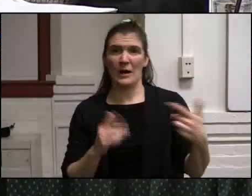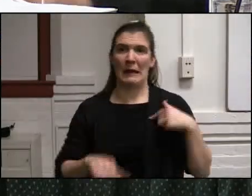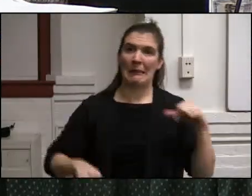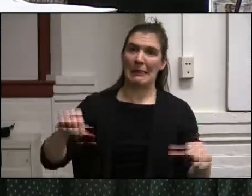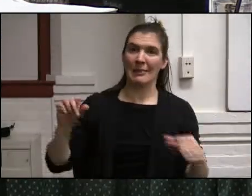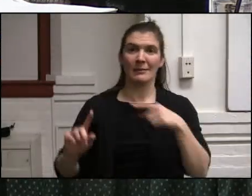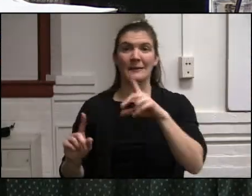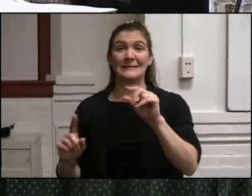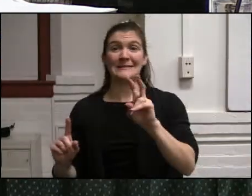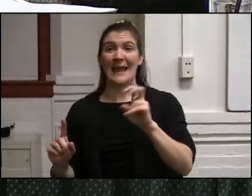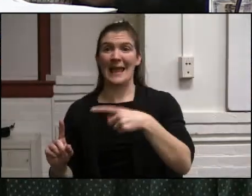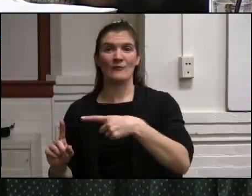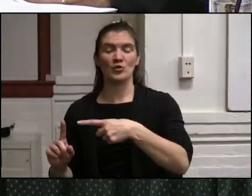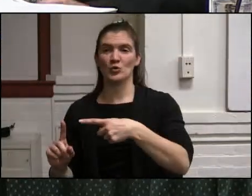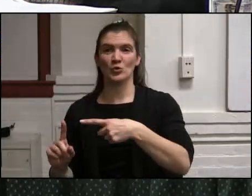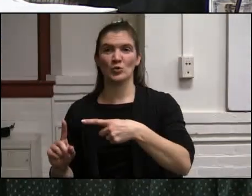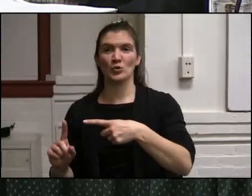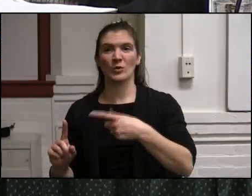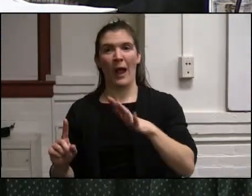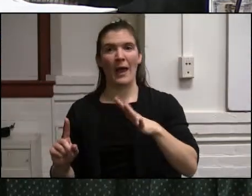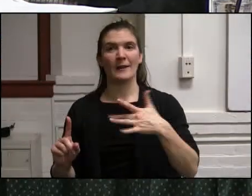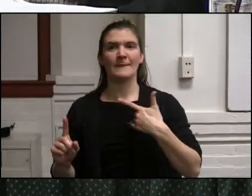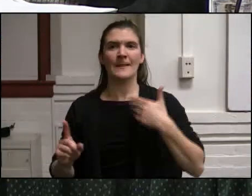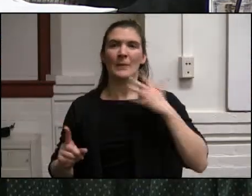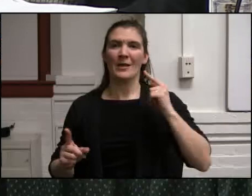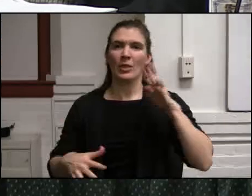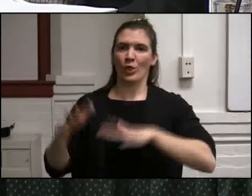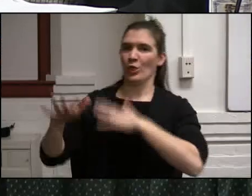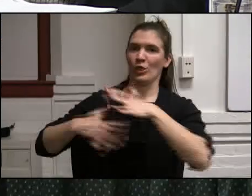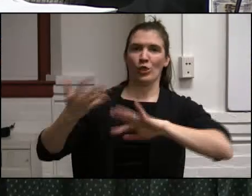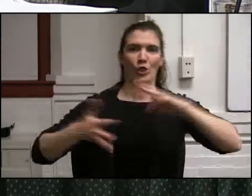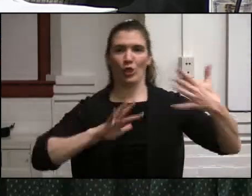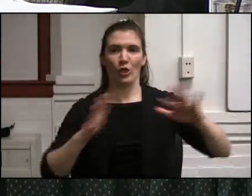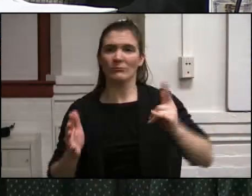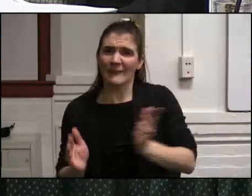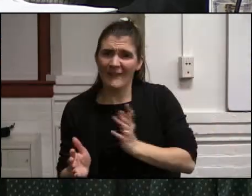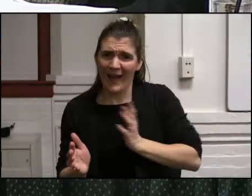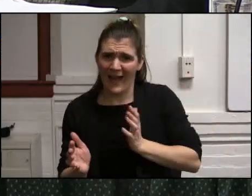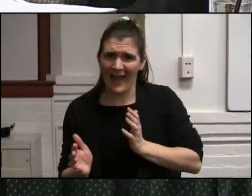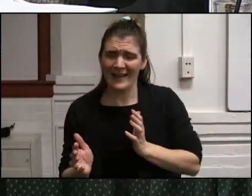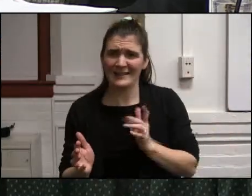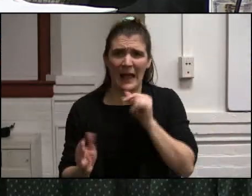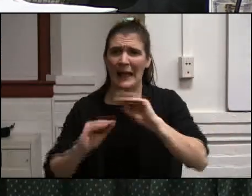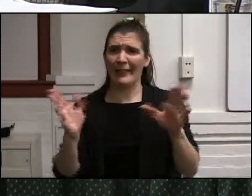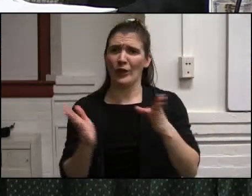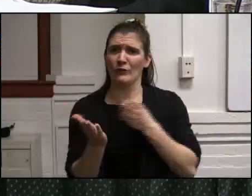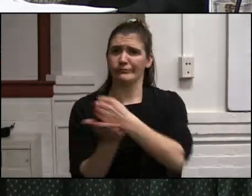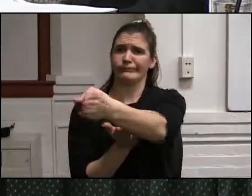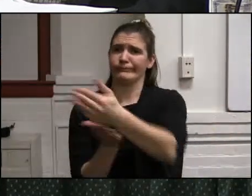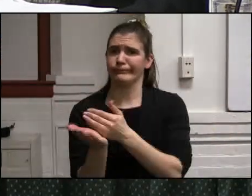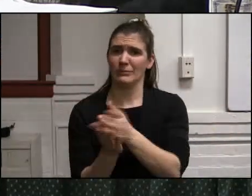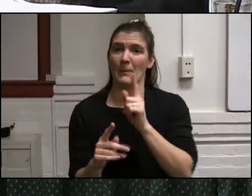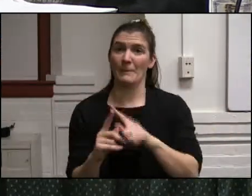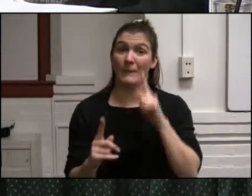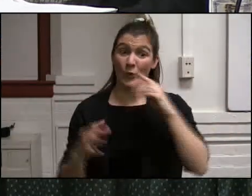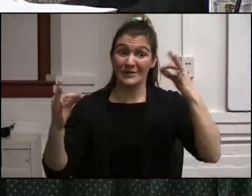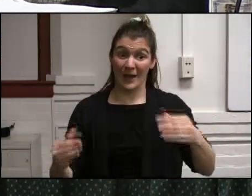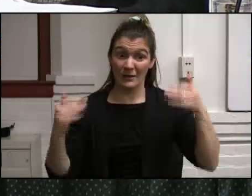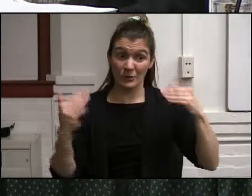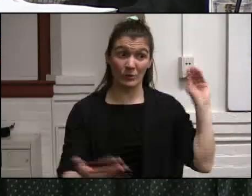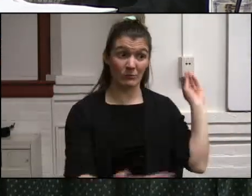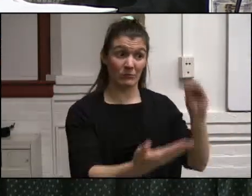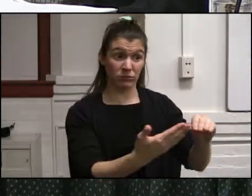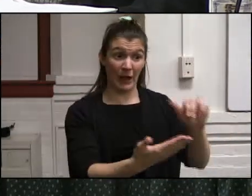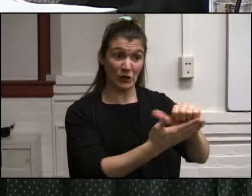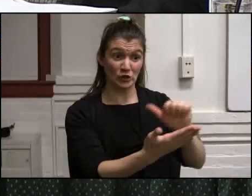like you are kind of feeling your way a little bit, which is fine, but in order for us to make a decision on actually putting something